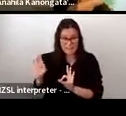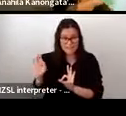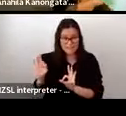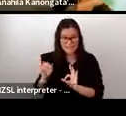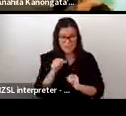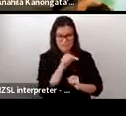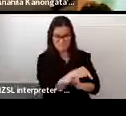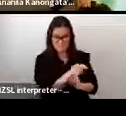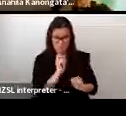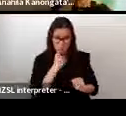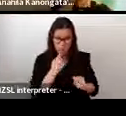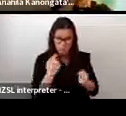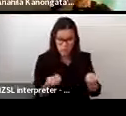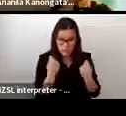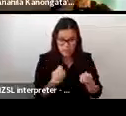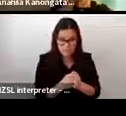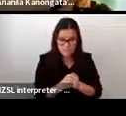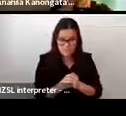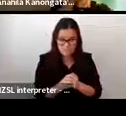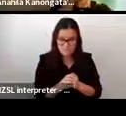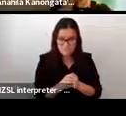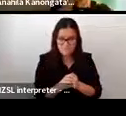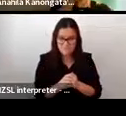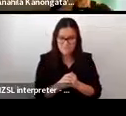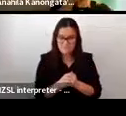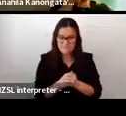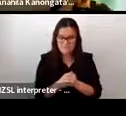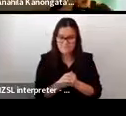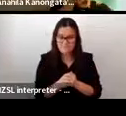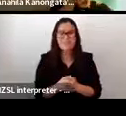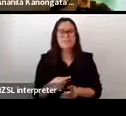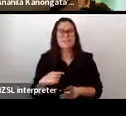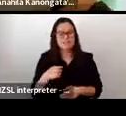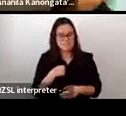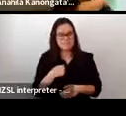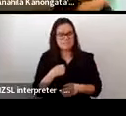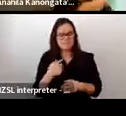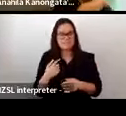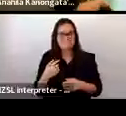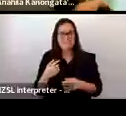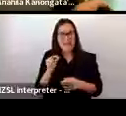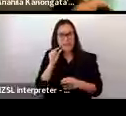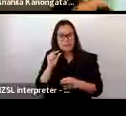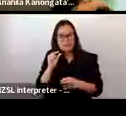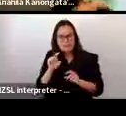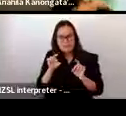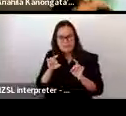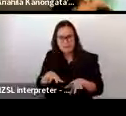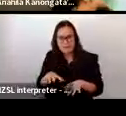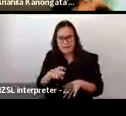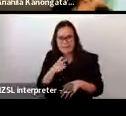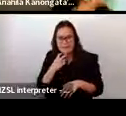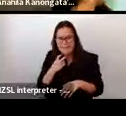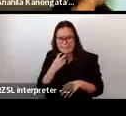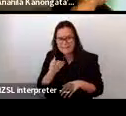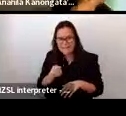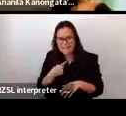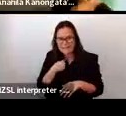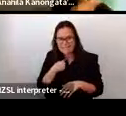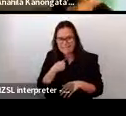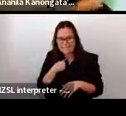As a New Zealander, I've learnt to be humble. You can hear a bit of an Australian accent in the background, and very